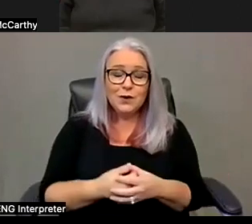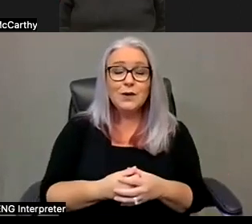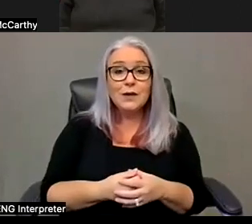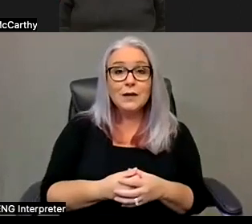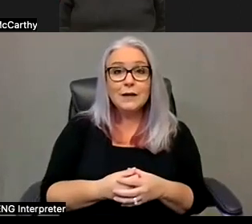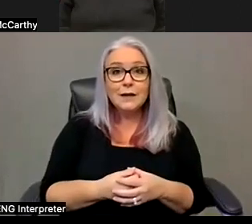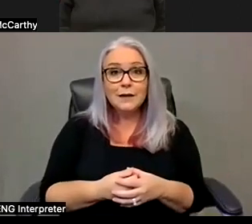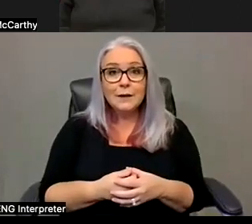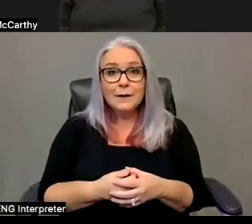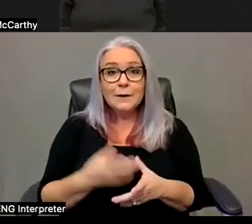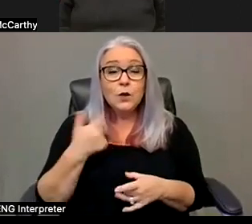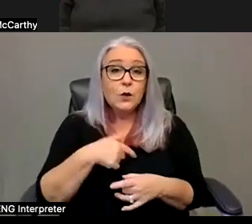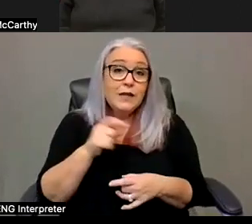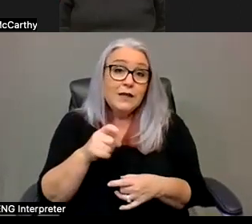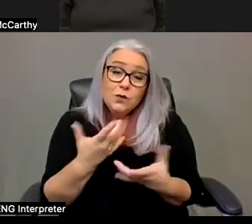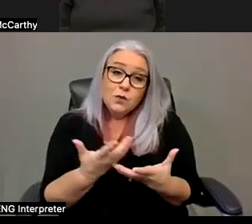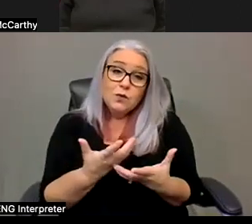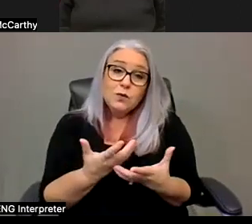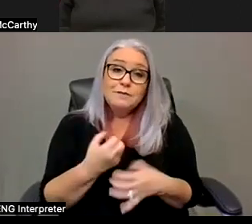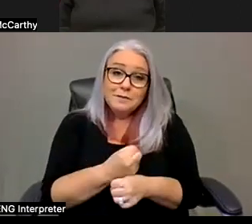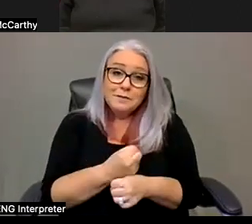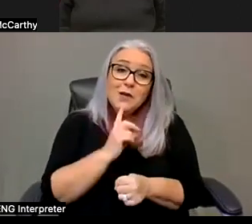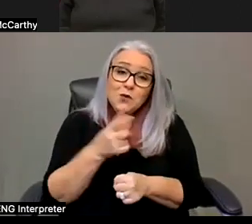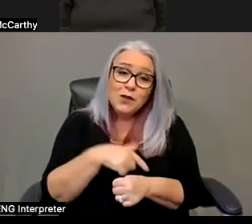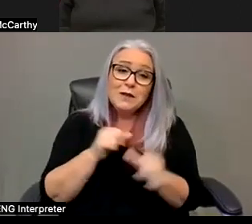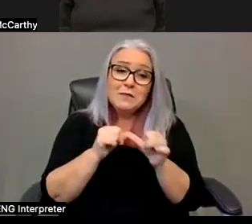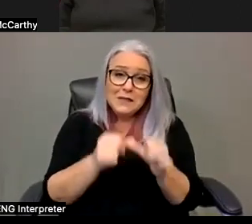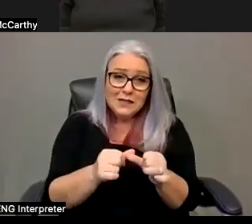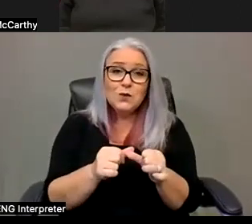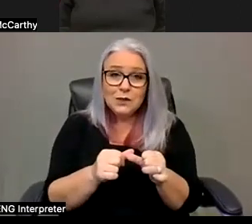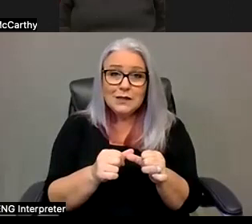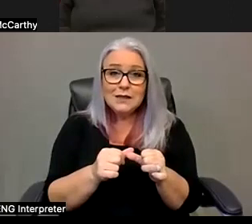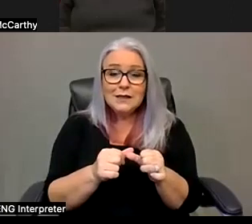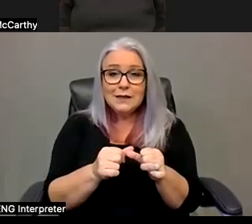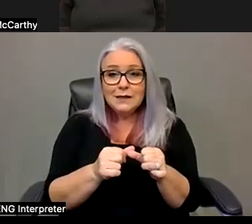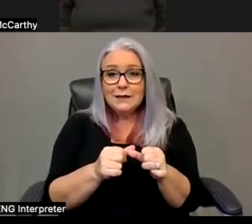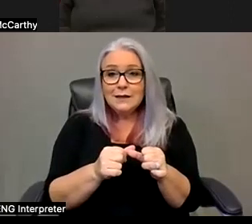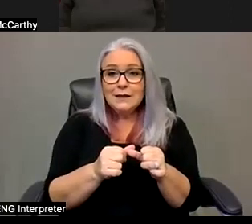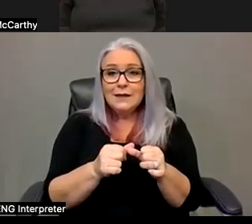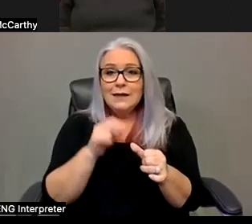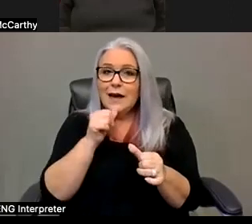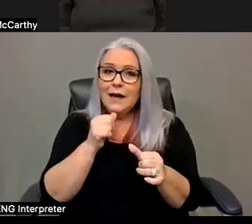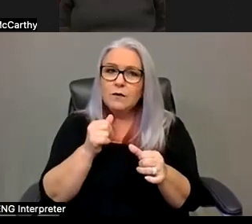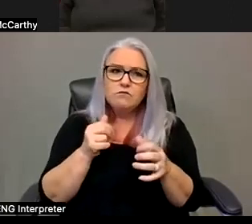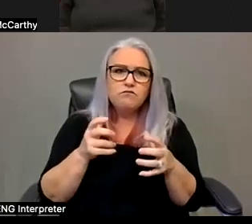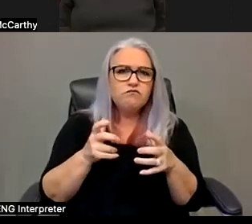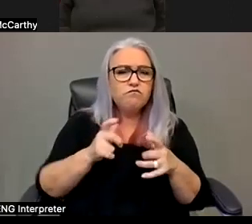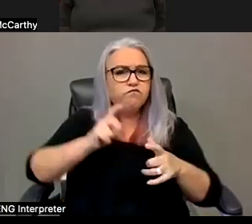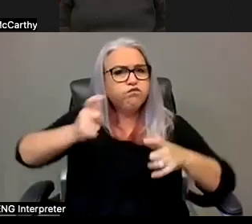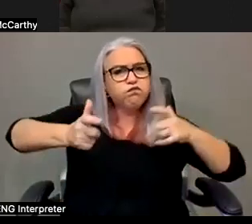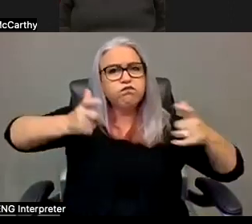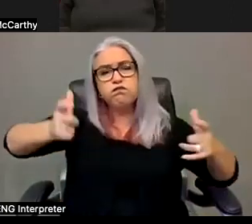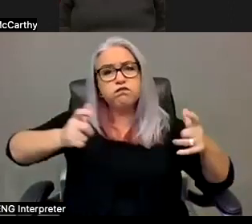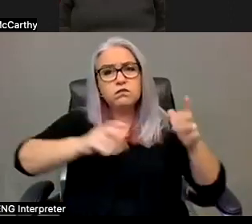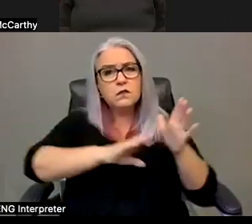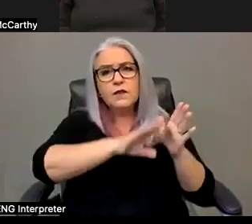And we need to just make sure that we keep it that way by not overdeveloping, by not putting